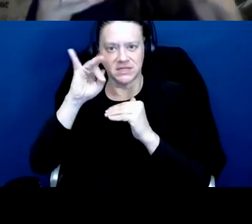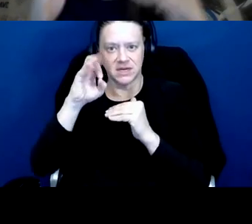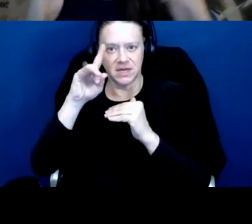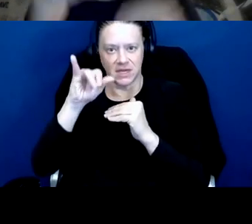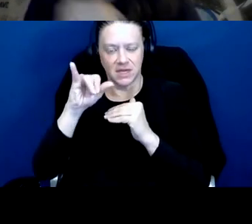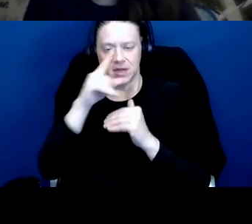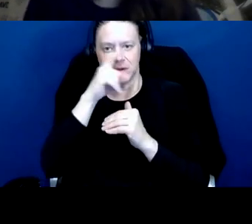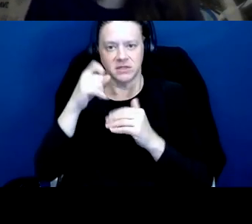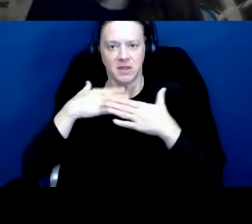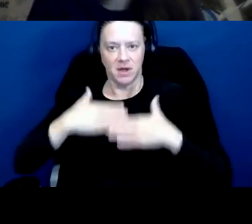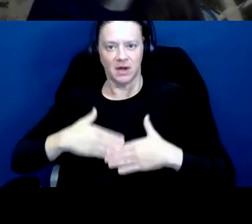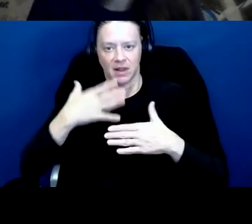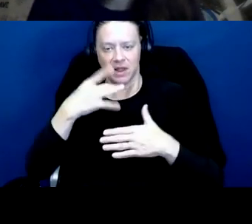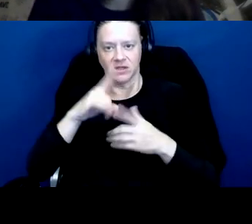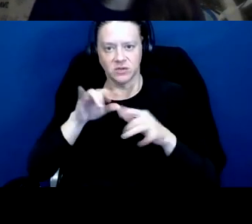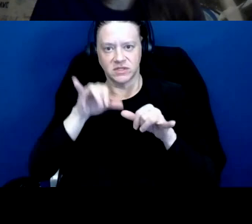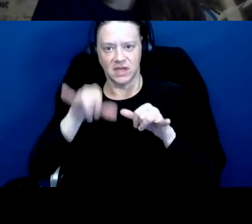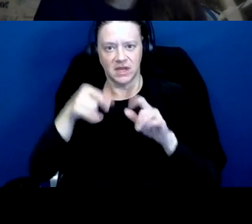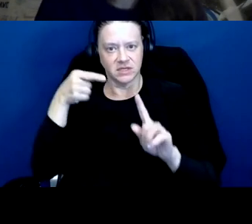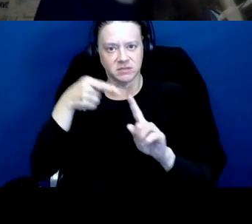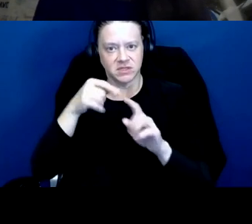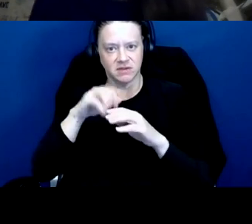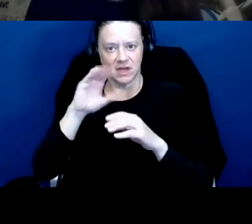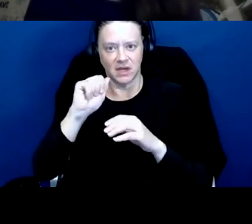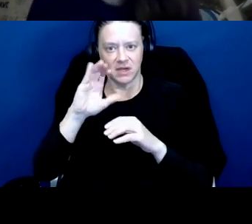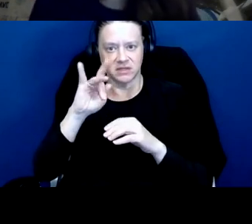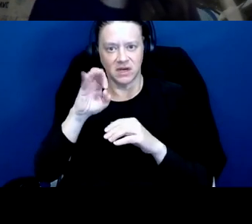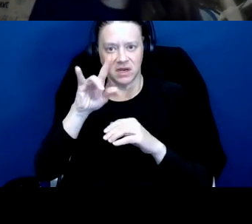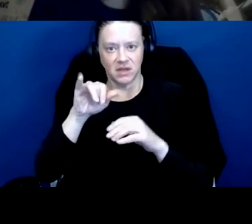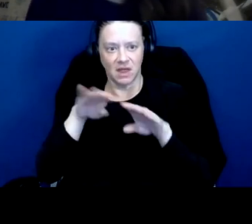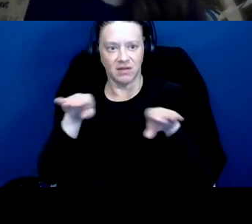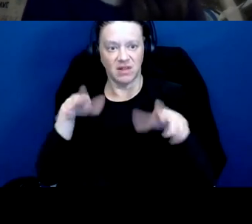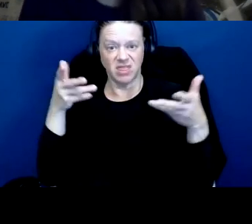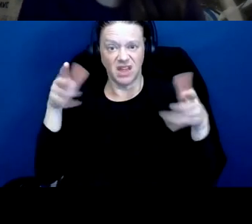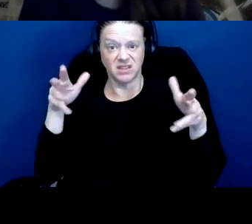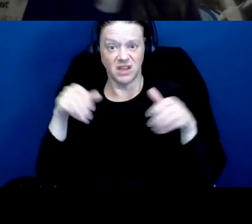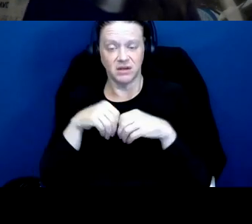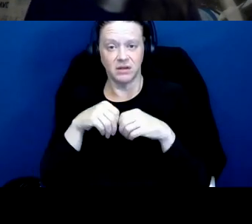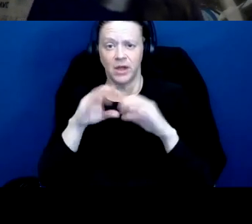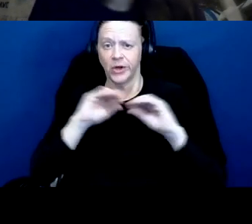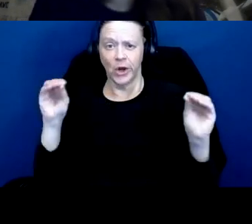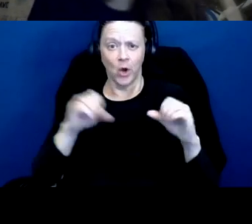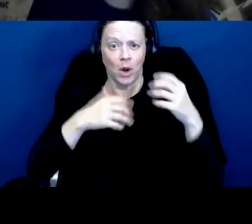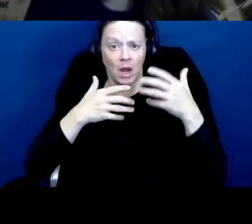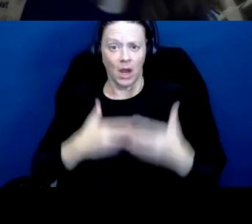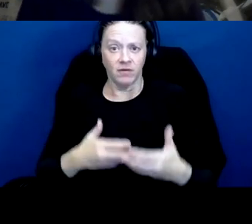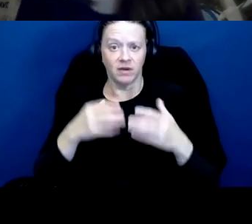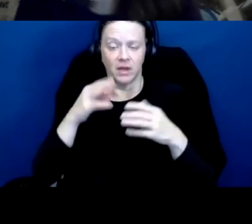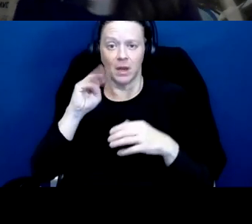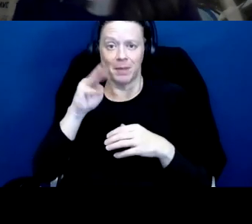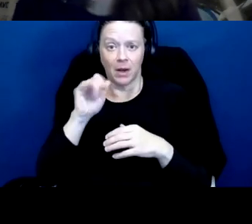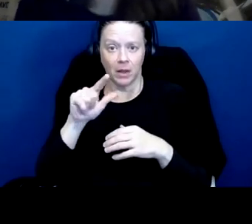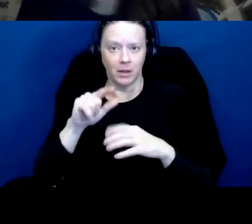body likes to stay at a specific acidity level. That's it. No heavy metals, no